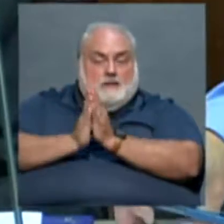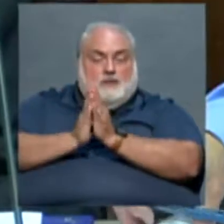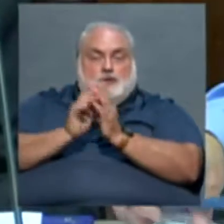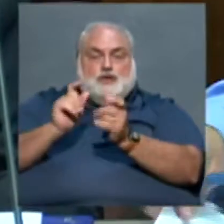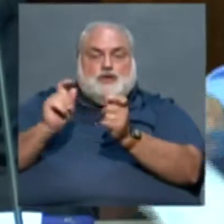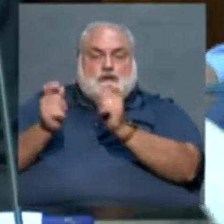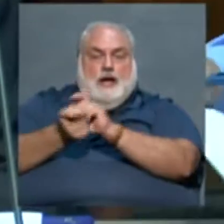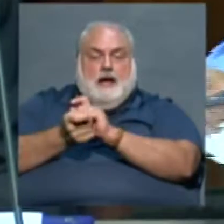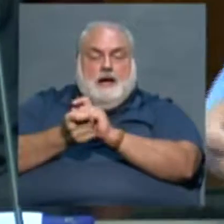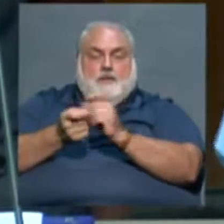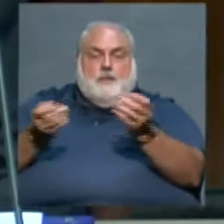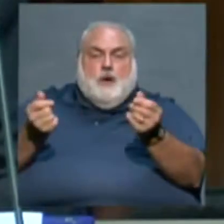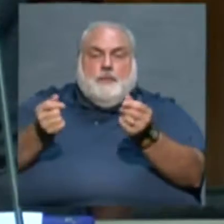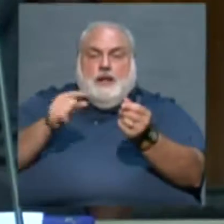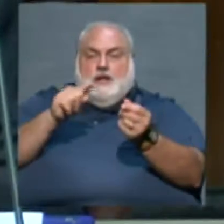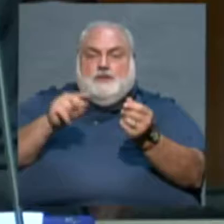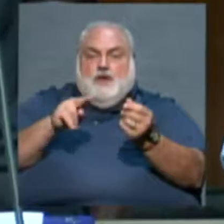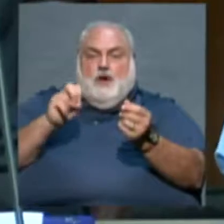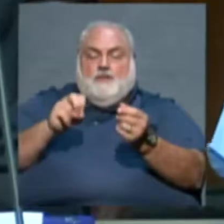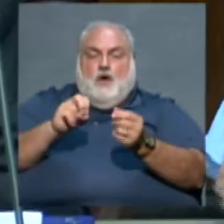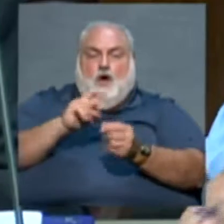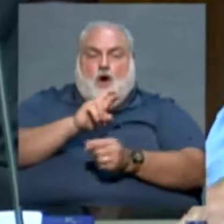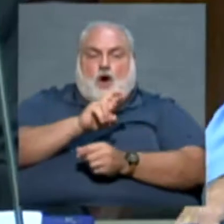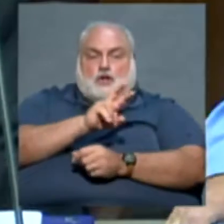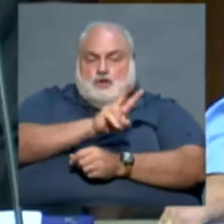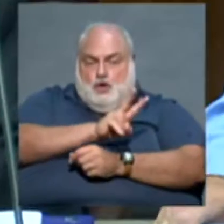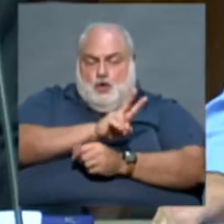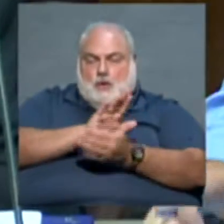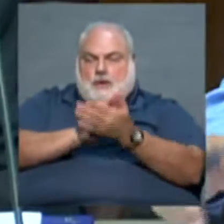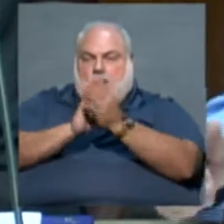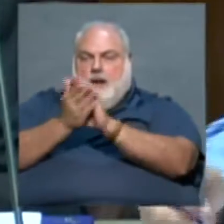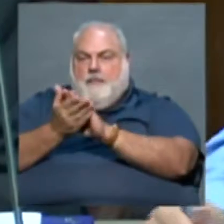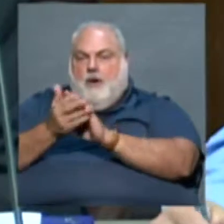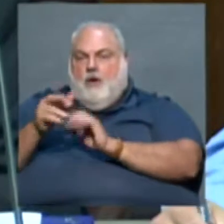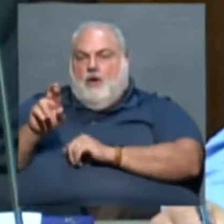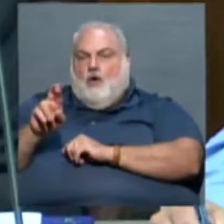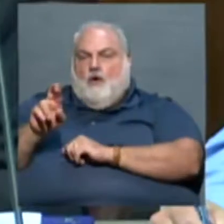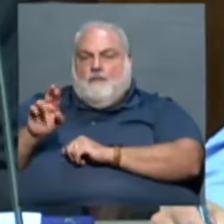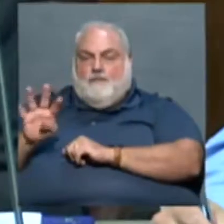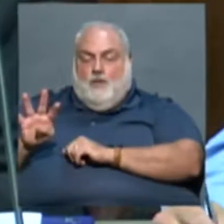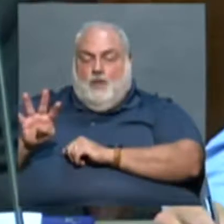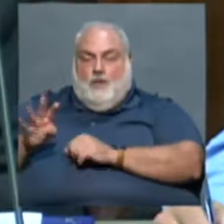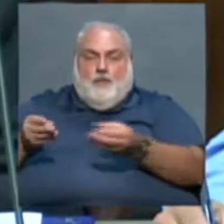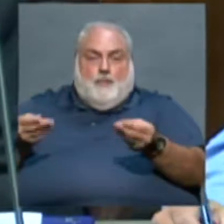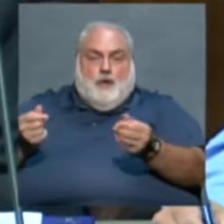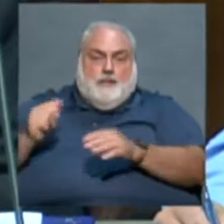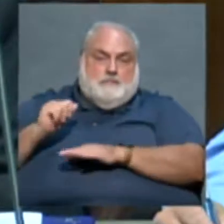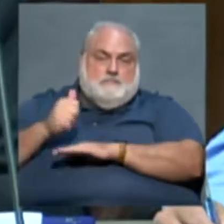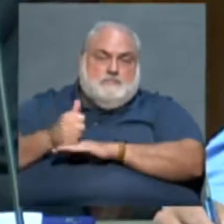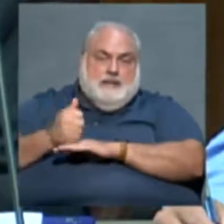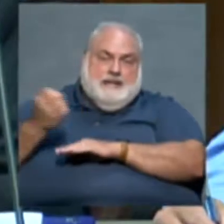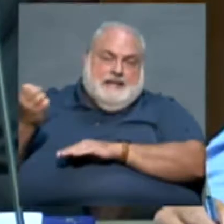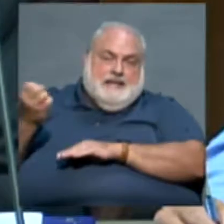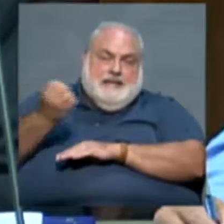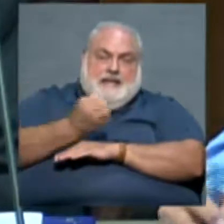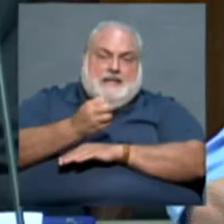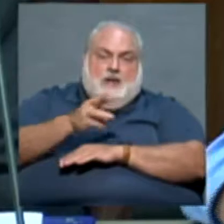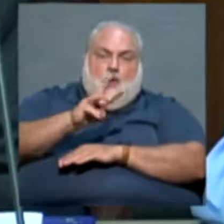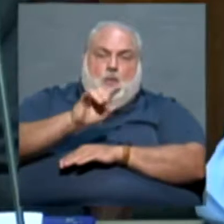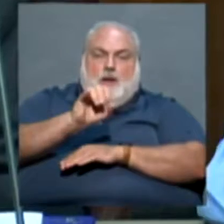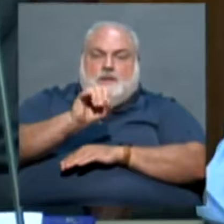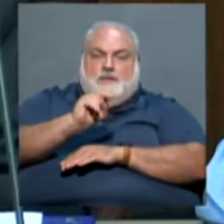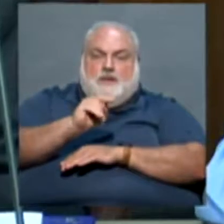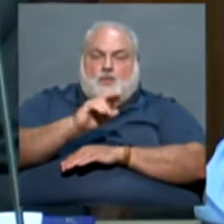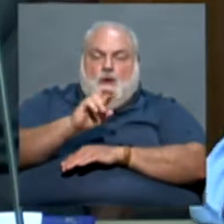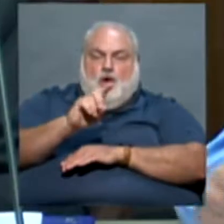rezone the property from R2 Single Family District to R4 Two Family District. The property is located on the east side of Wilson Road, south of West